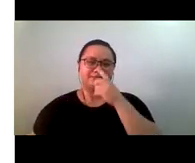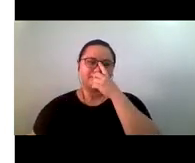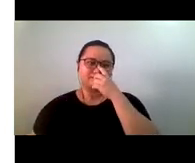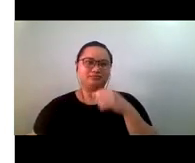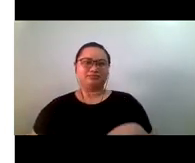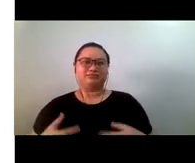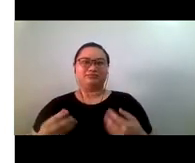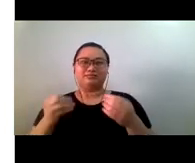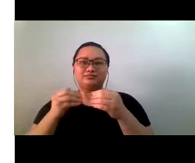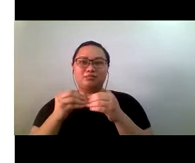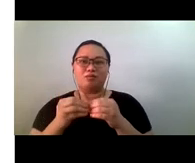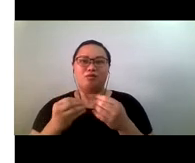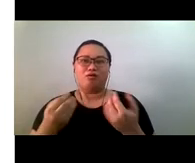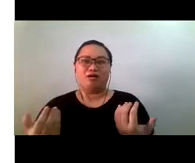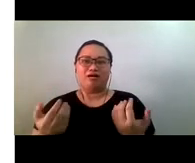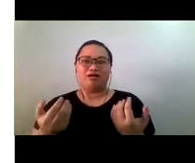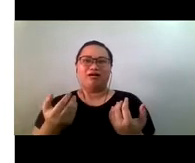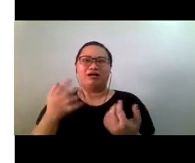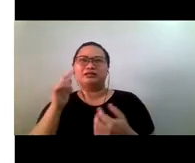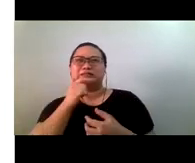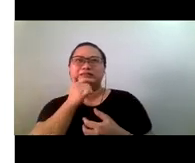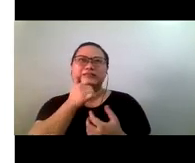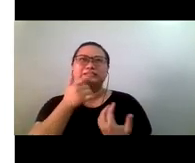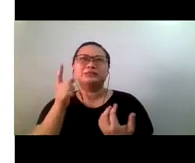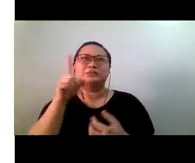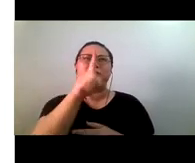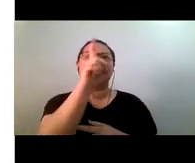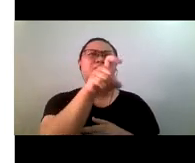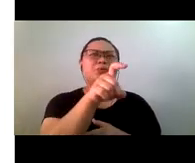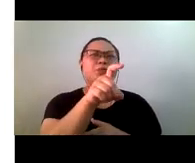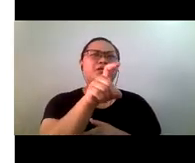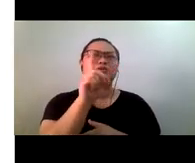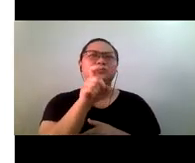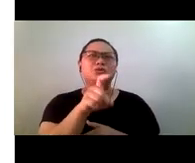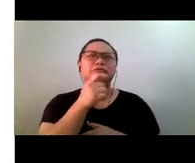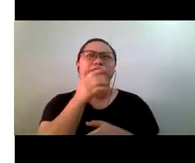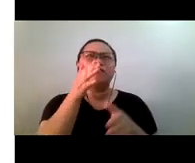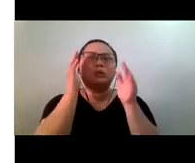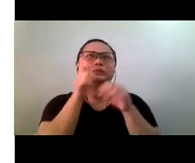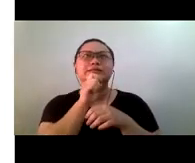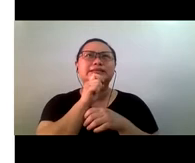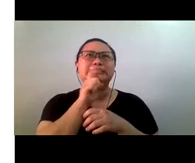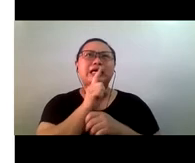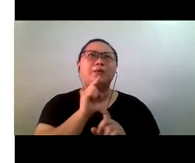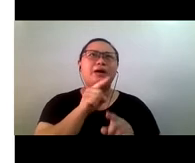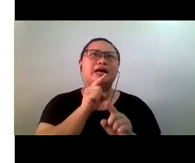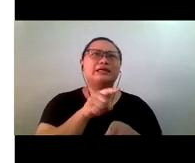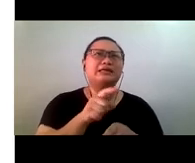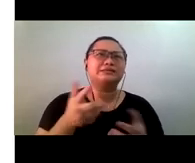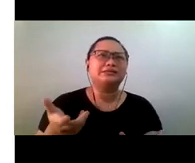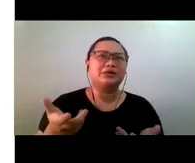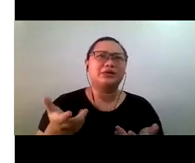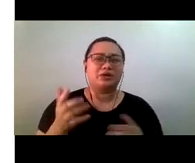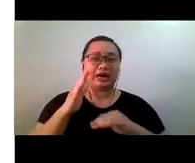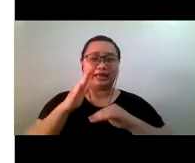question is being asked, we begin to focus on how we're going to answer the question. So if